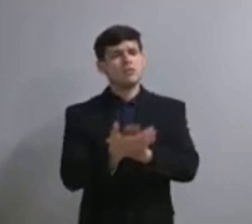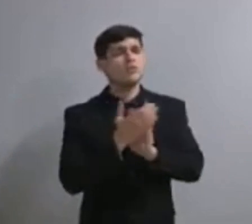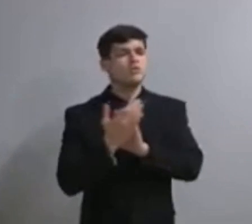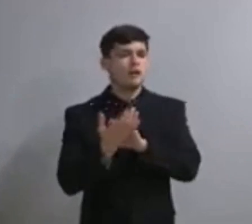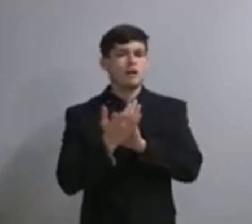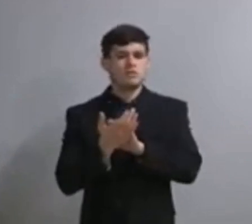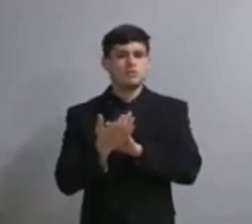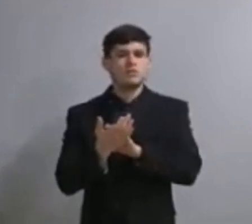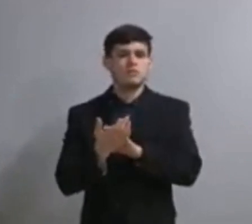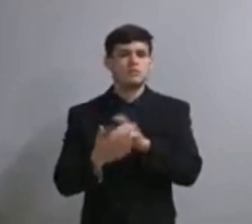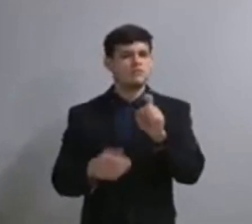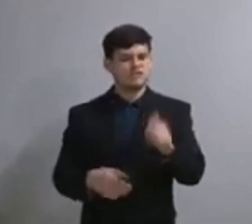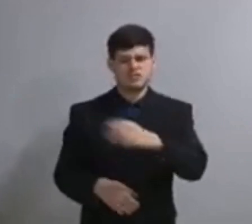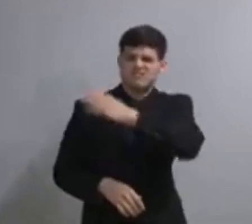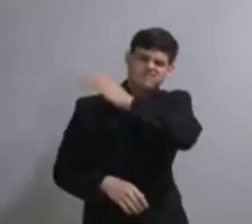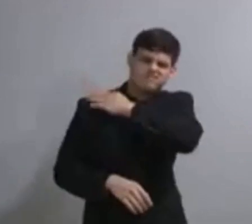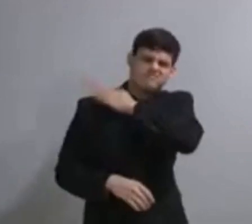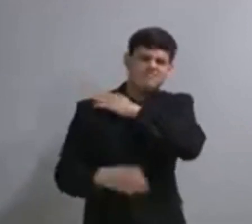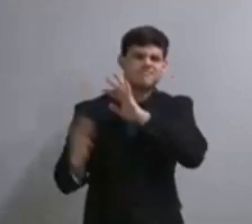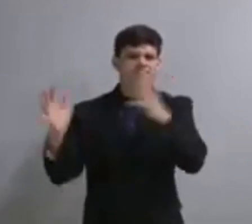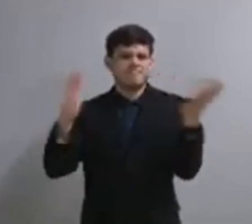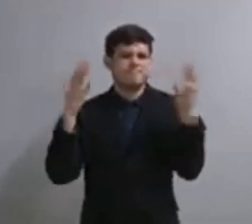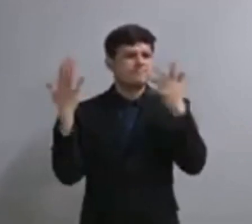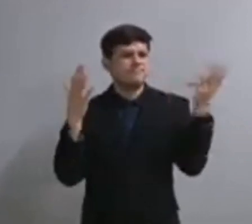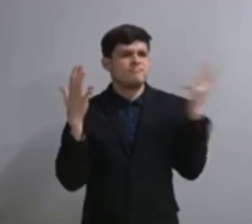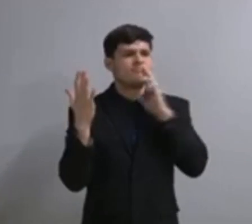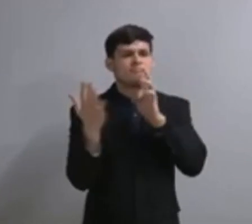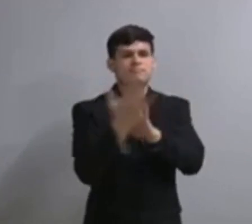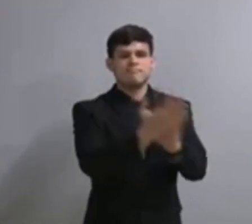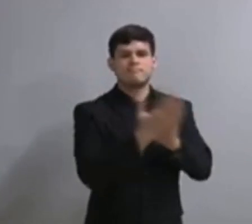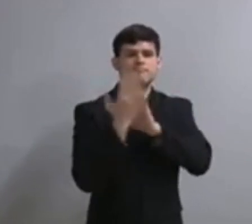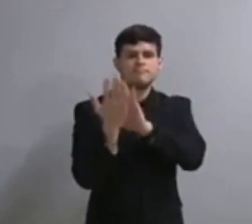Congratulations, and give yourselves a big round of applause.